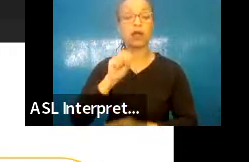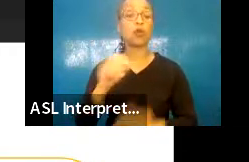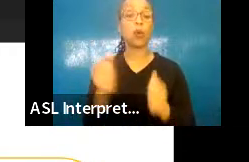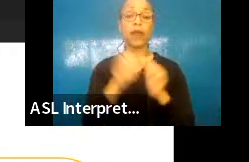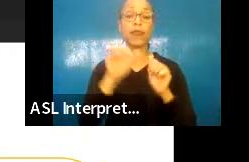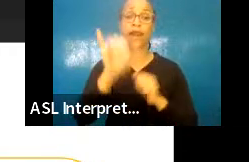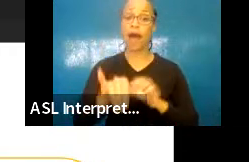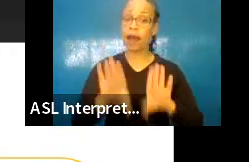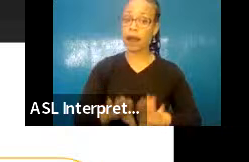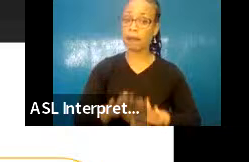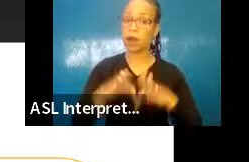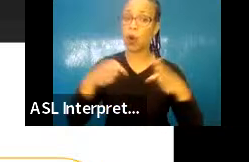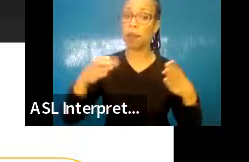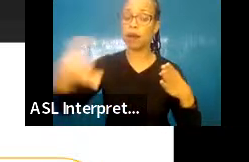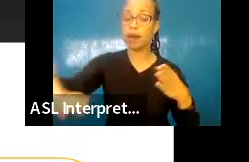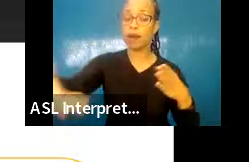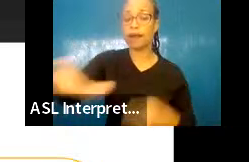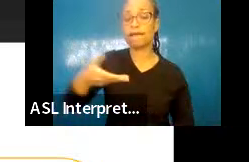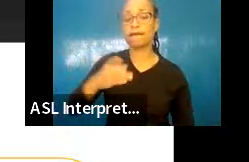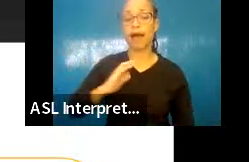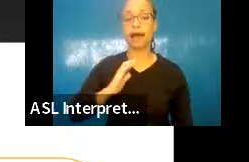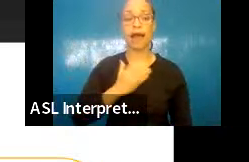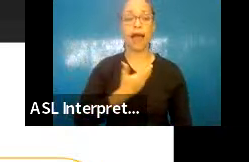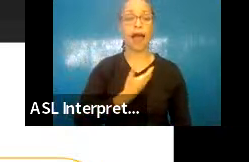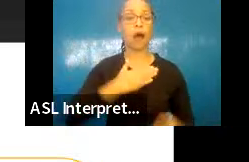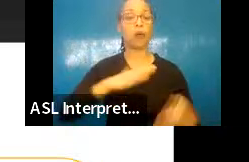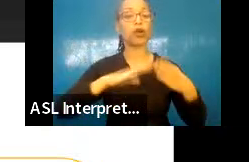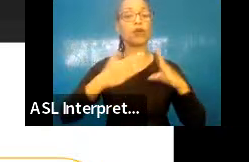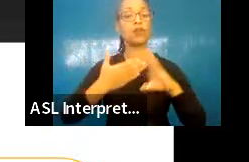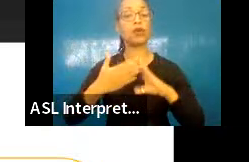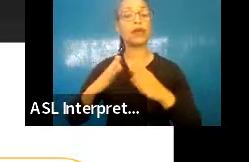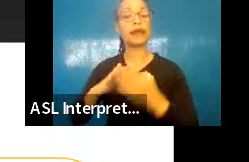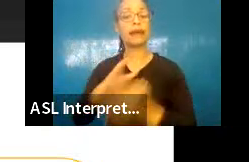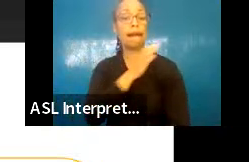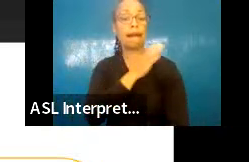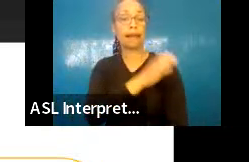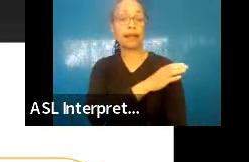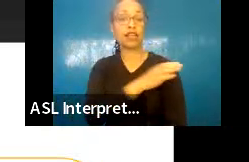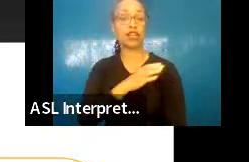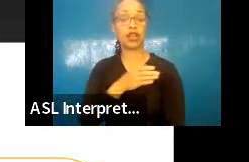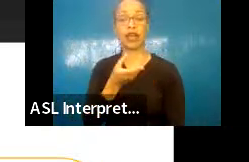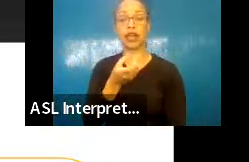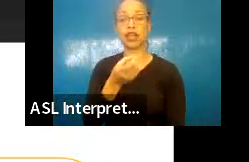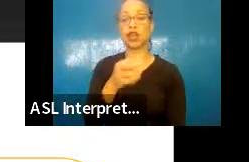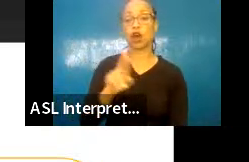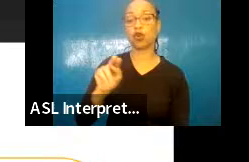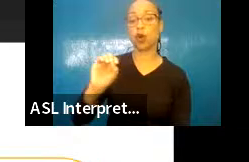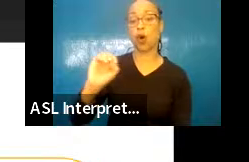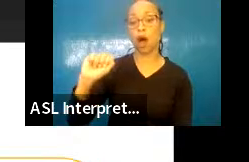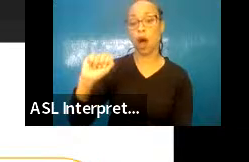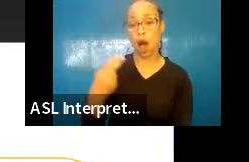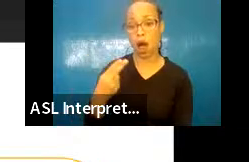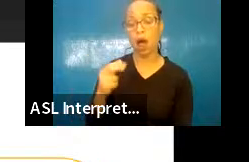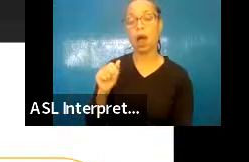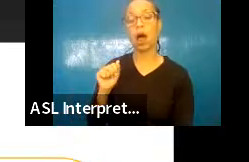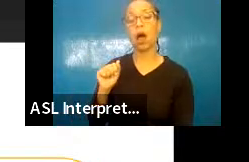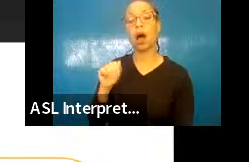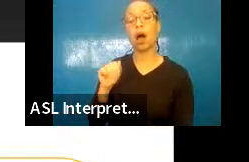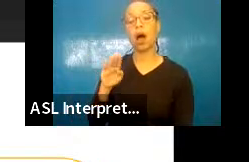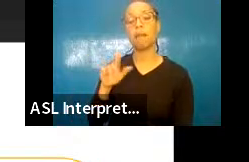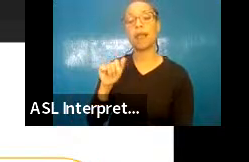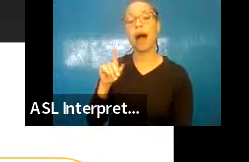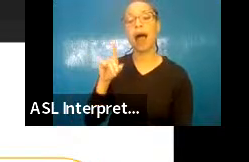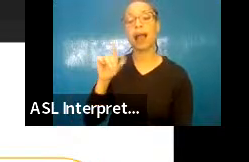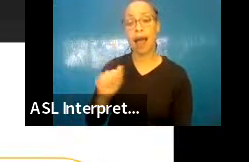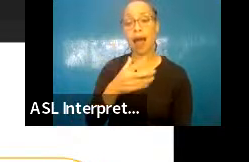to open this up and invite some of our community clinicians, starting with Dr. Noha Ablada, and then others,